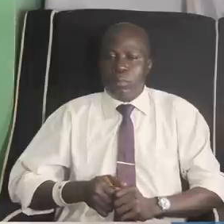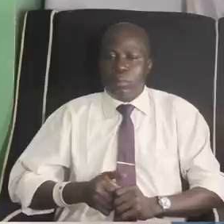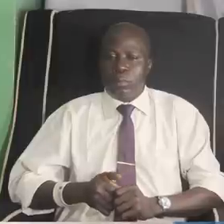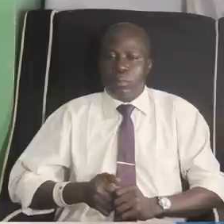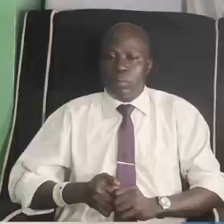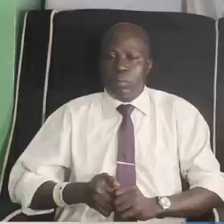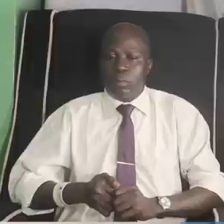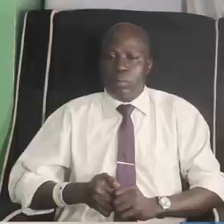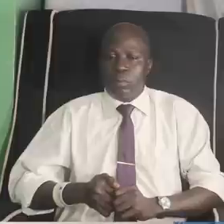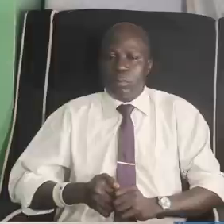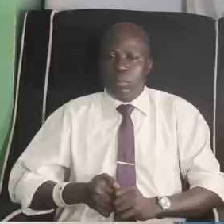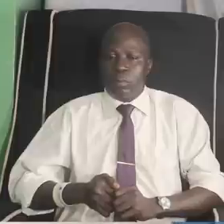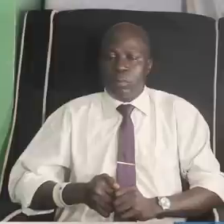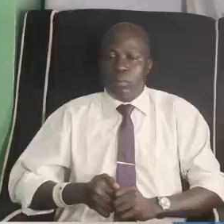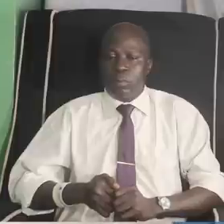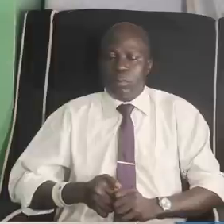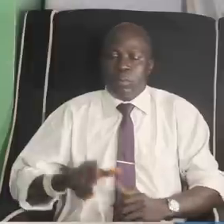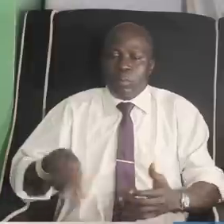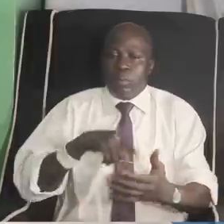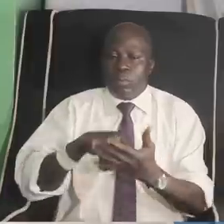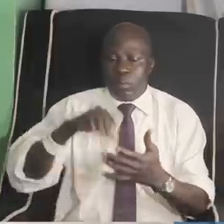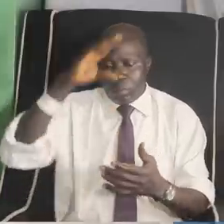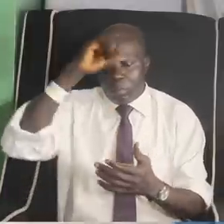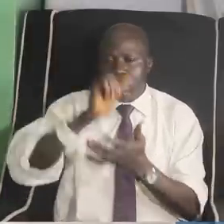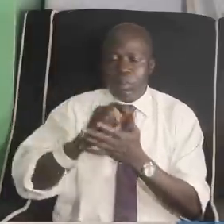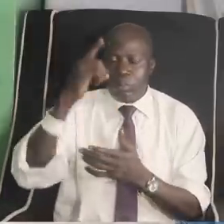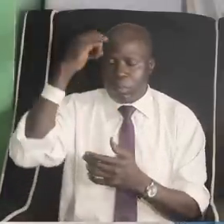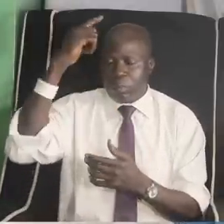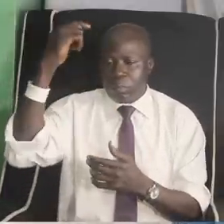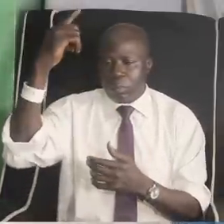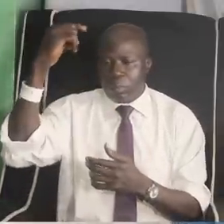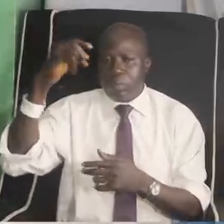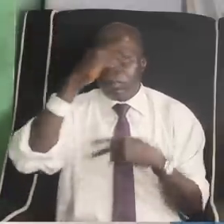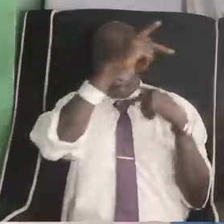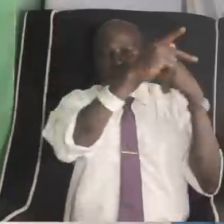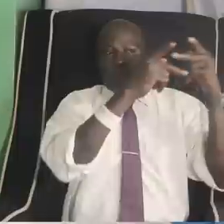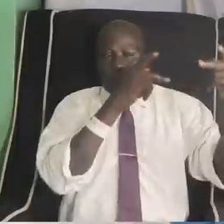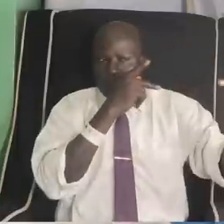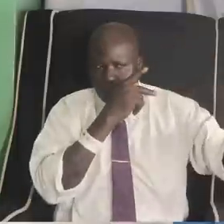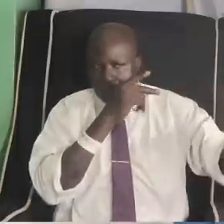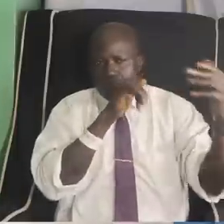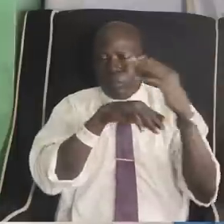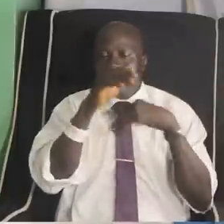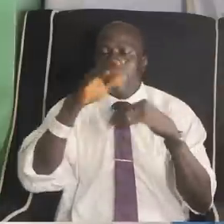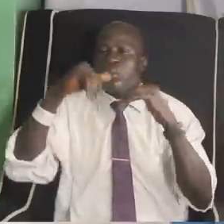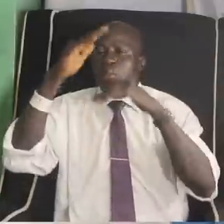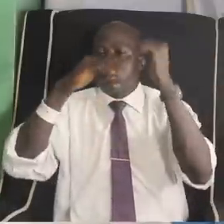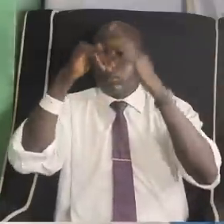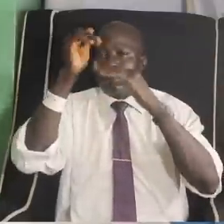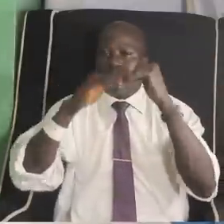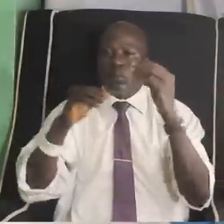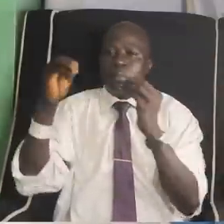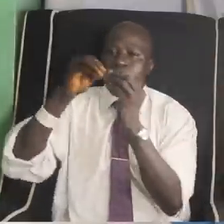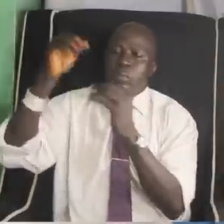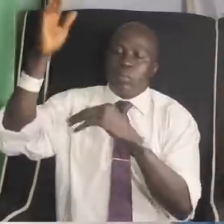won lo taji si. This man dreamt that a prophet told them to pray for more than house. In his dream, he built